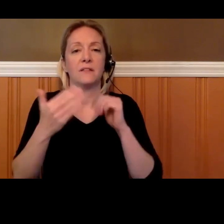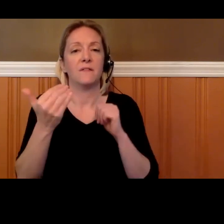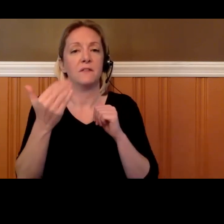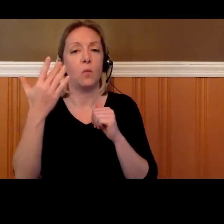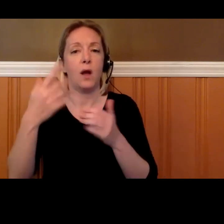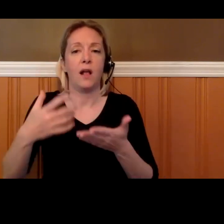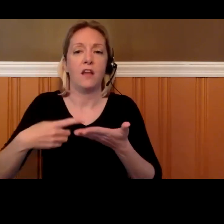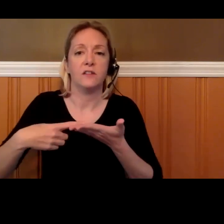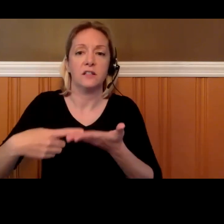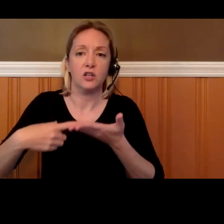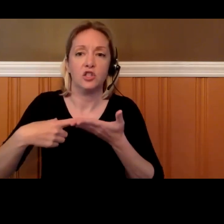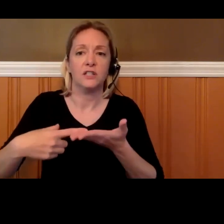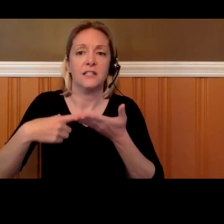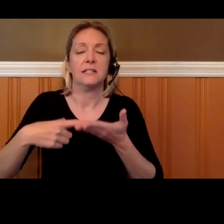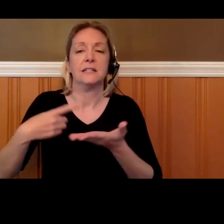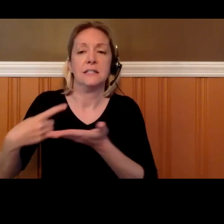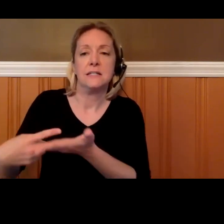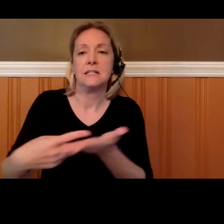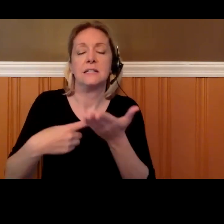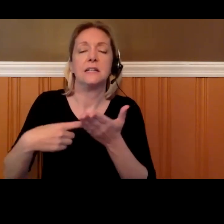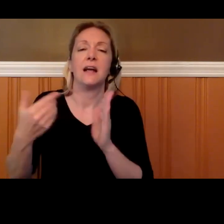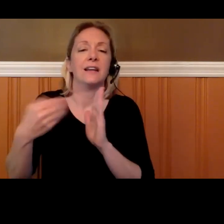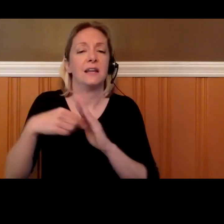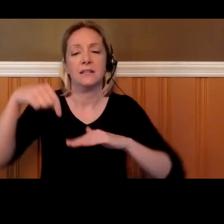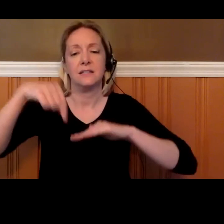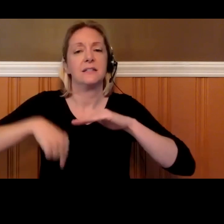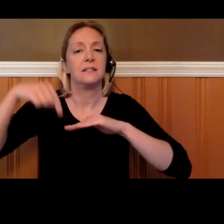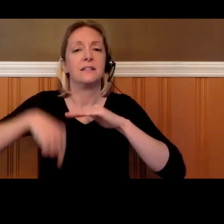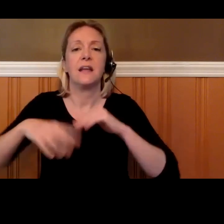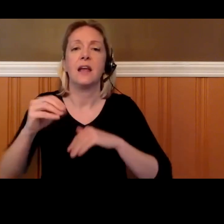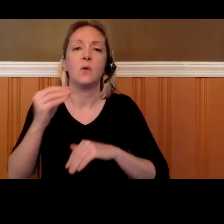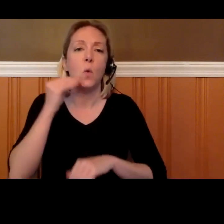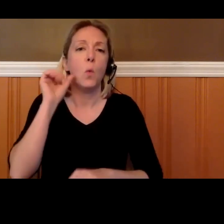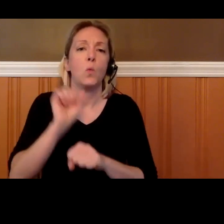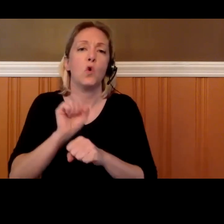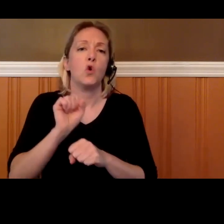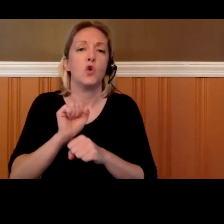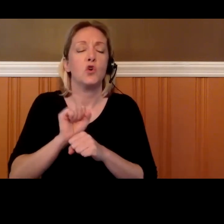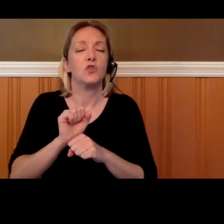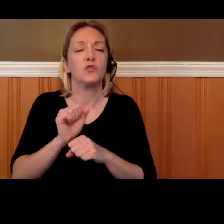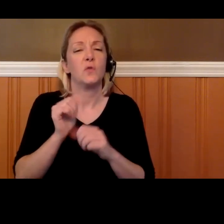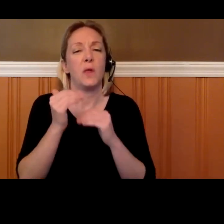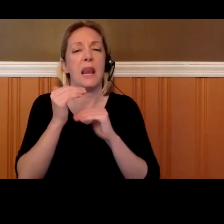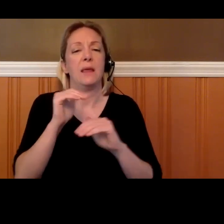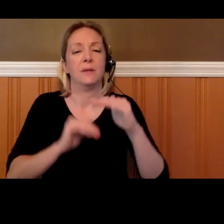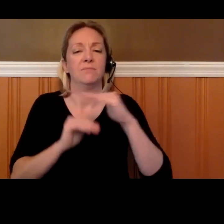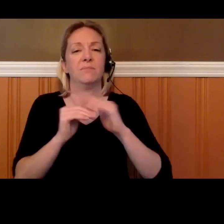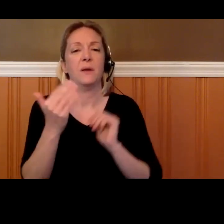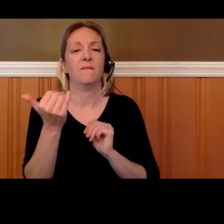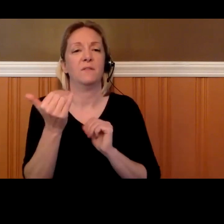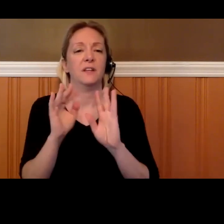discussion. It gets very in depth, and they have homework, and so we're trying to keep the class